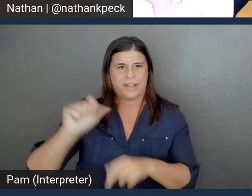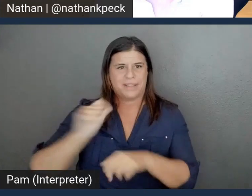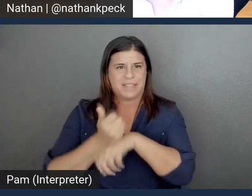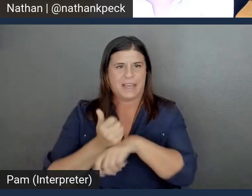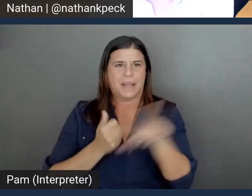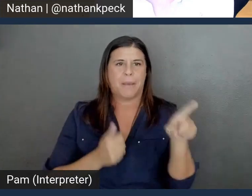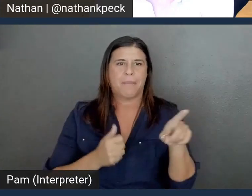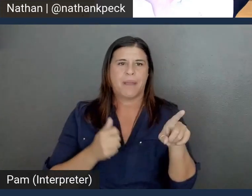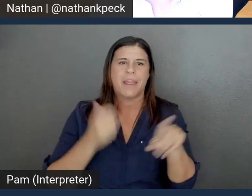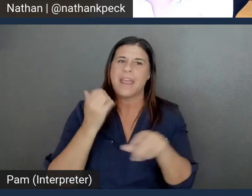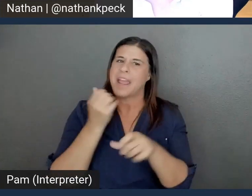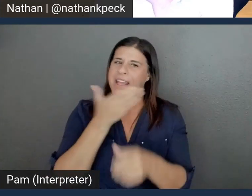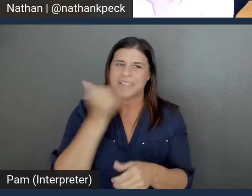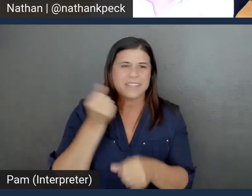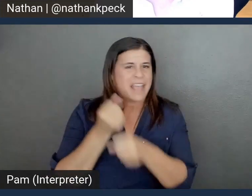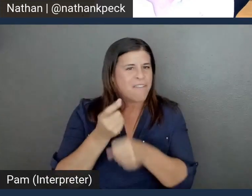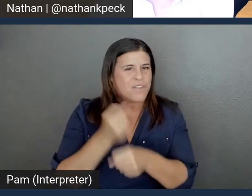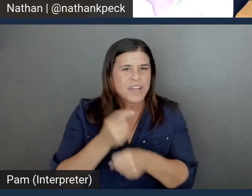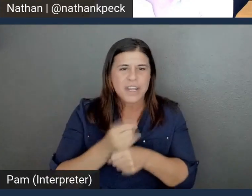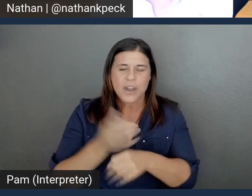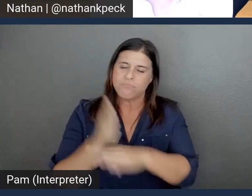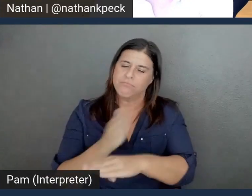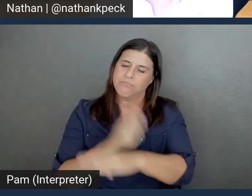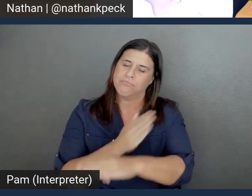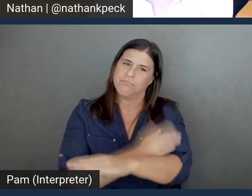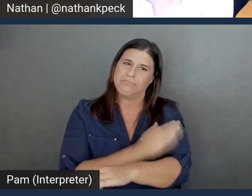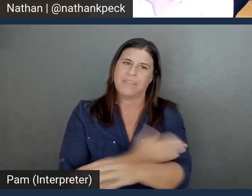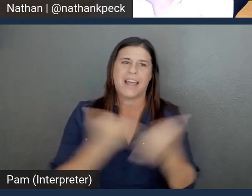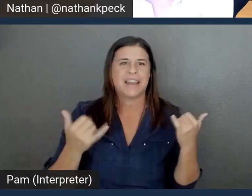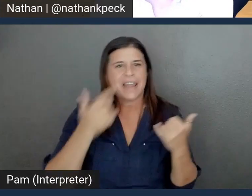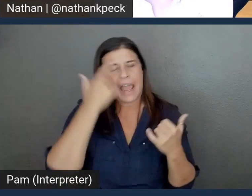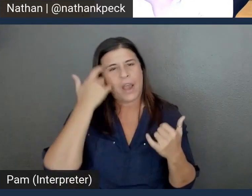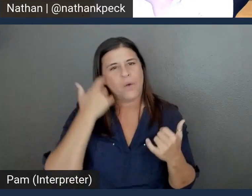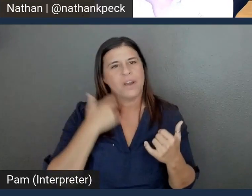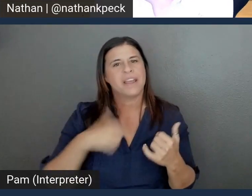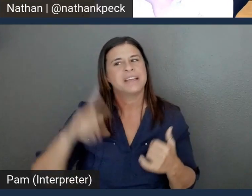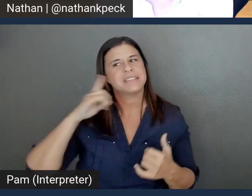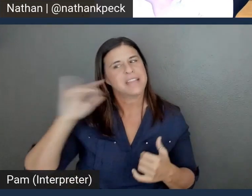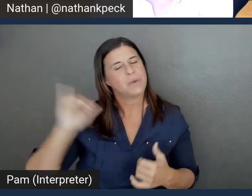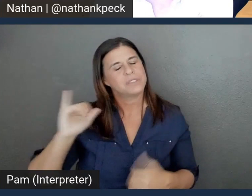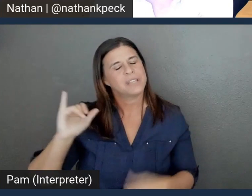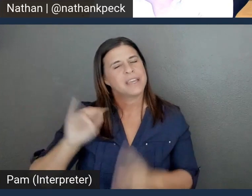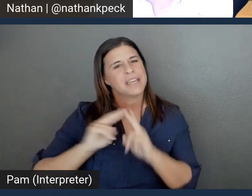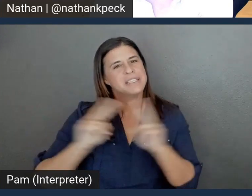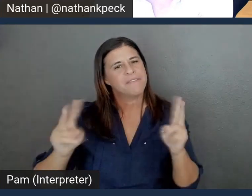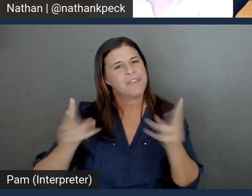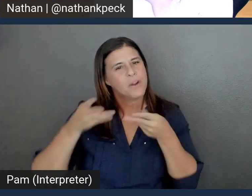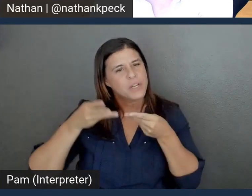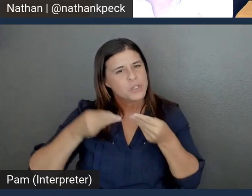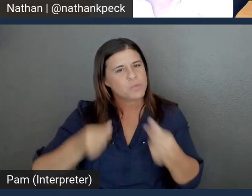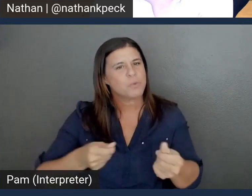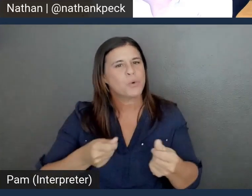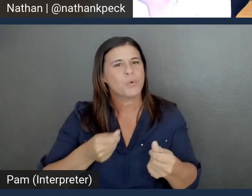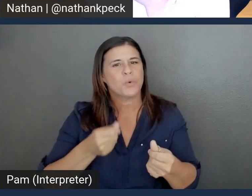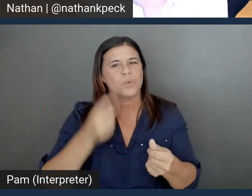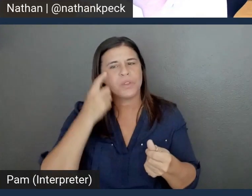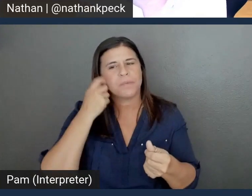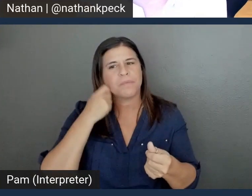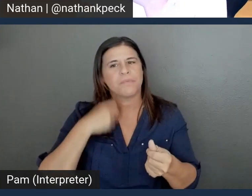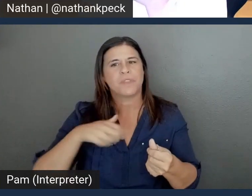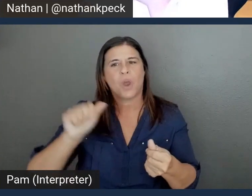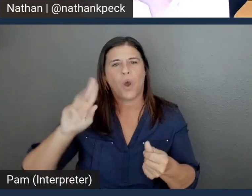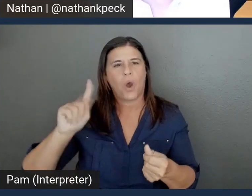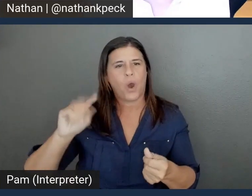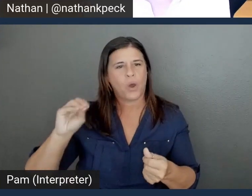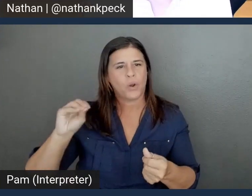better every year, and now we've reached the point where this sounds like it's very, very smooth auto scaling